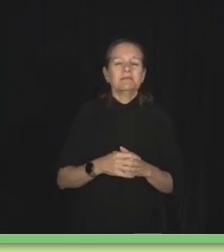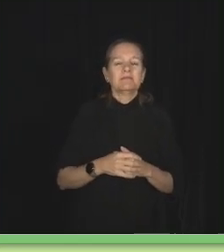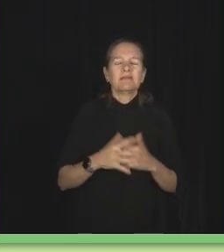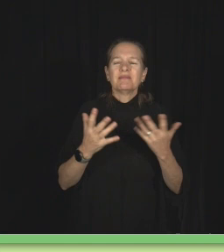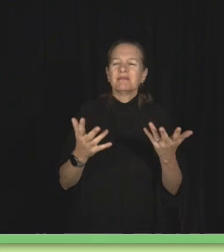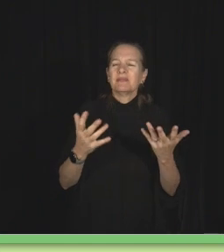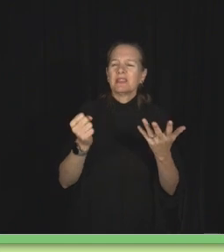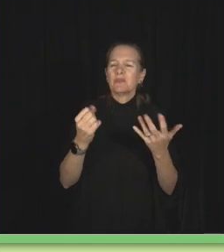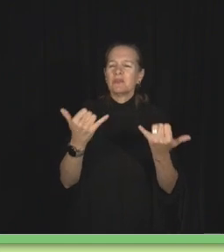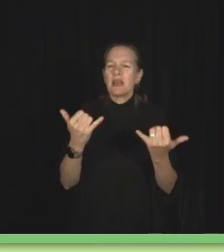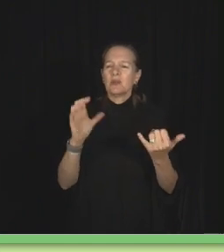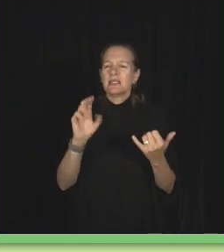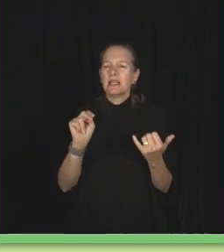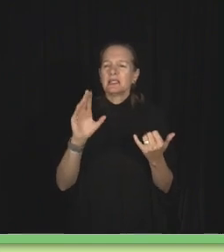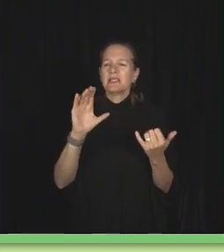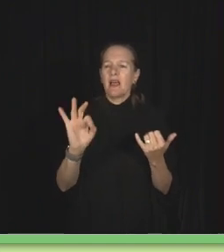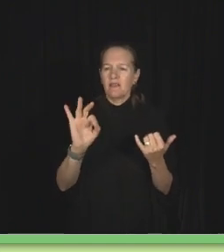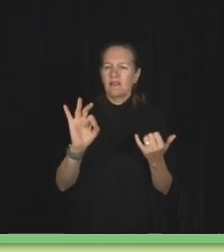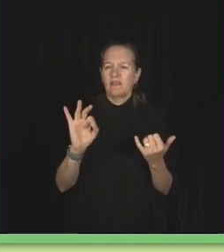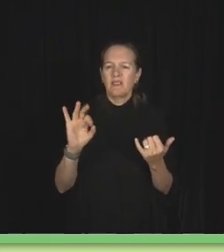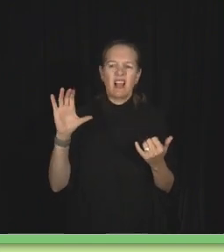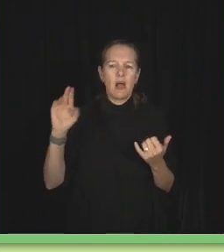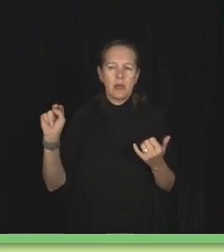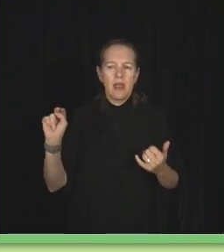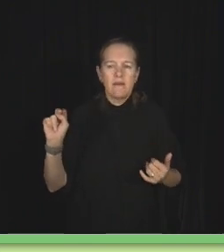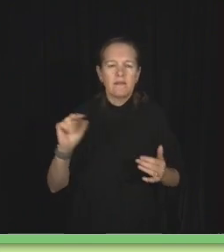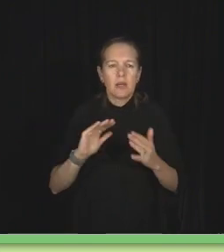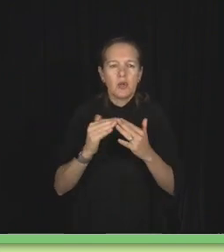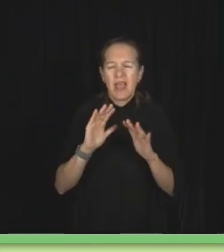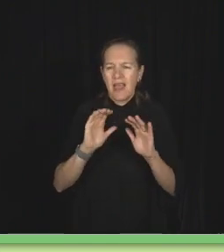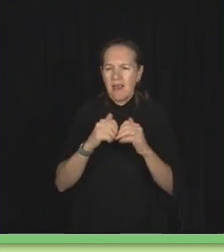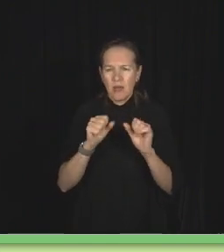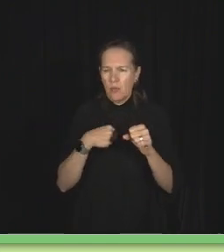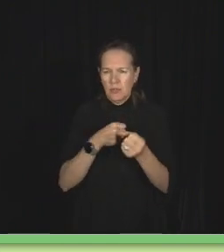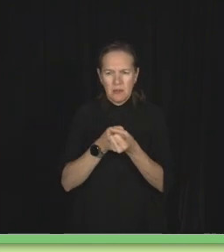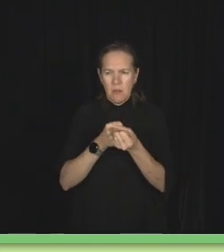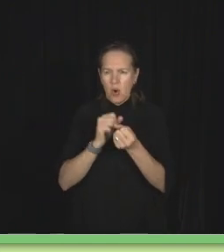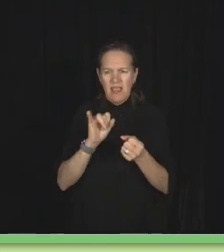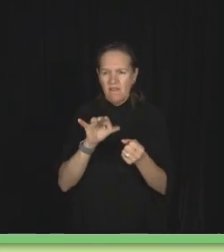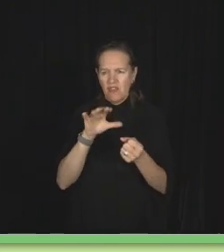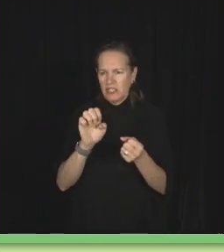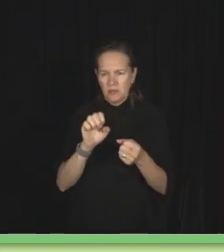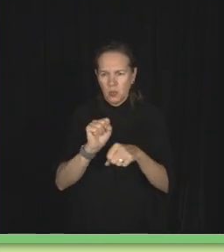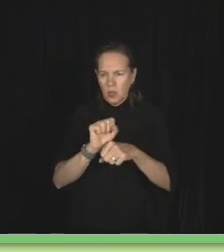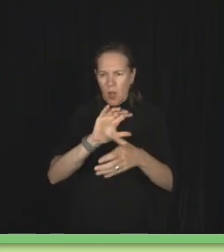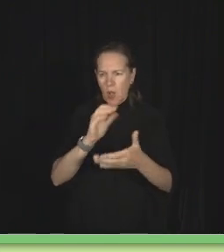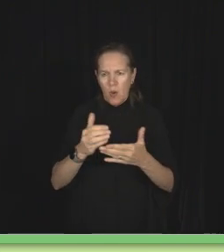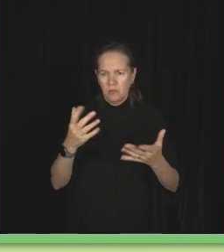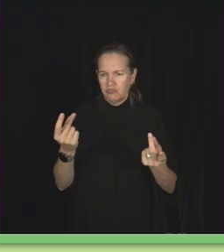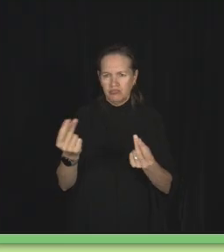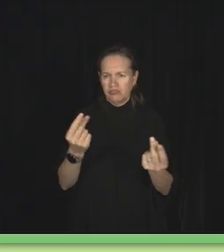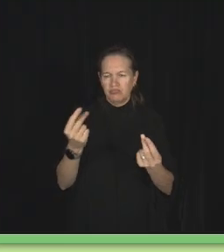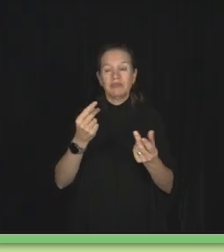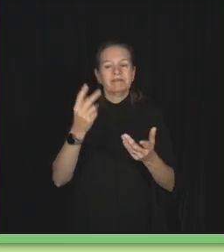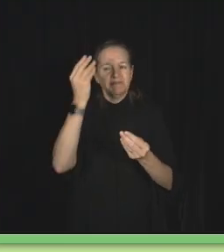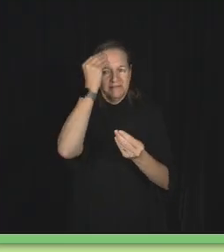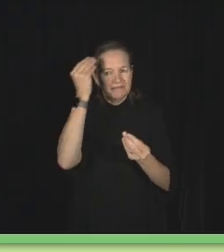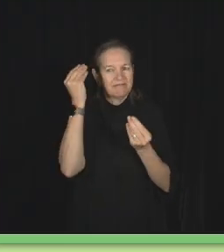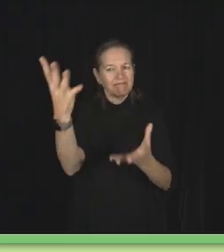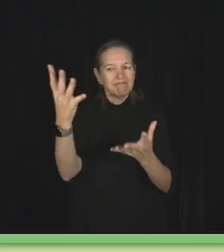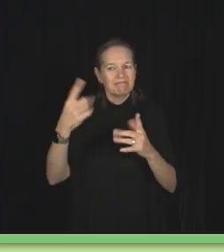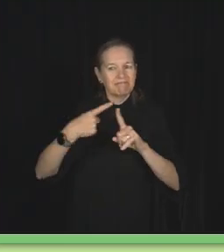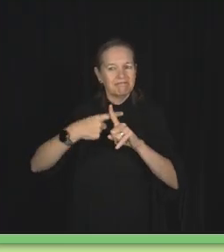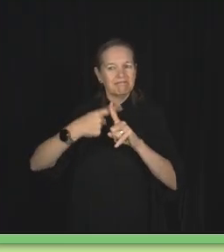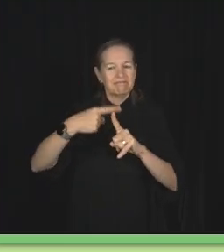How can the CNCF community and the cloud native community better support inference workloads? Well, I got some good news. So a lot of our projects have already started